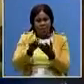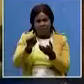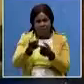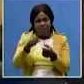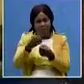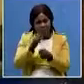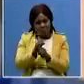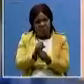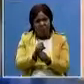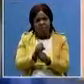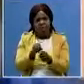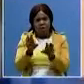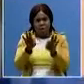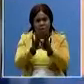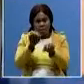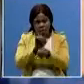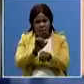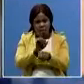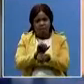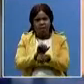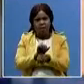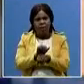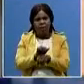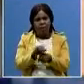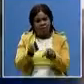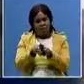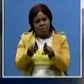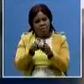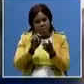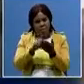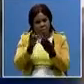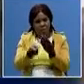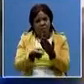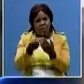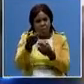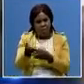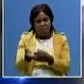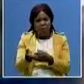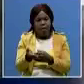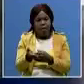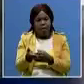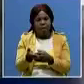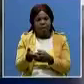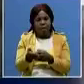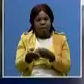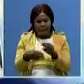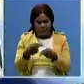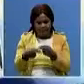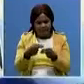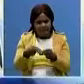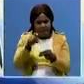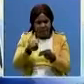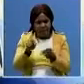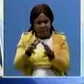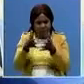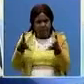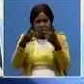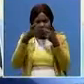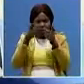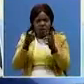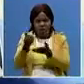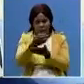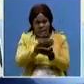formulating policies and evidence-based programs. Hence, the gesture to enhance data collection in